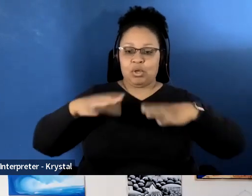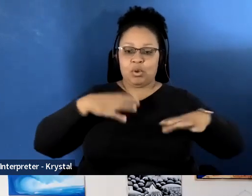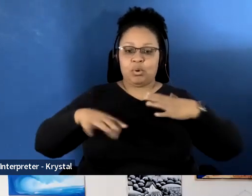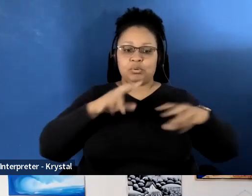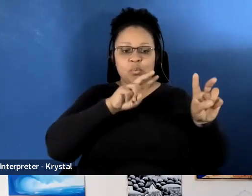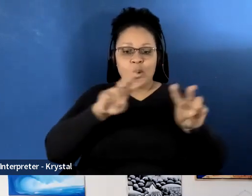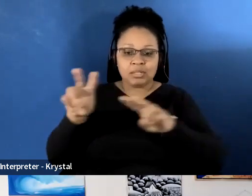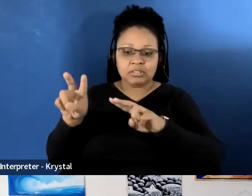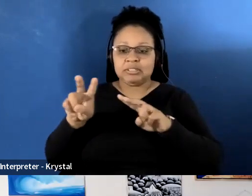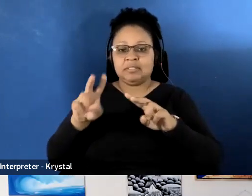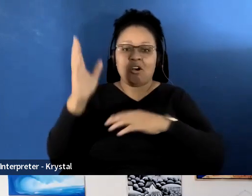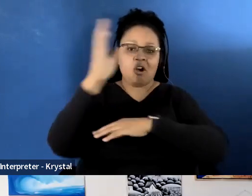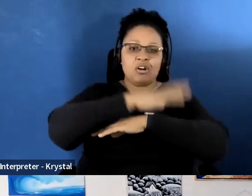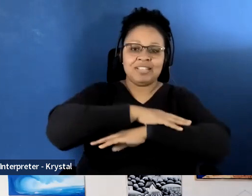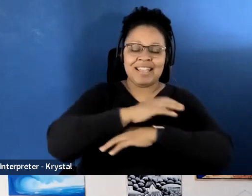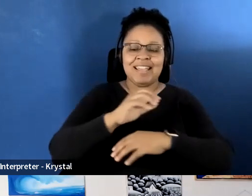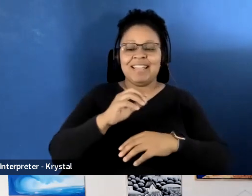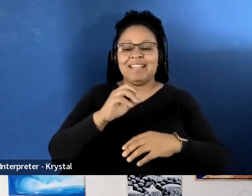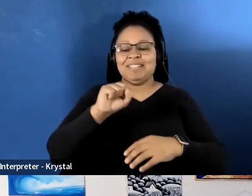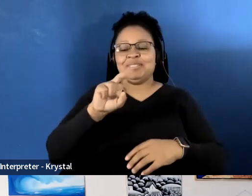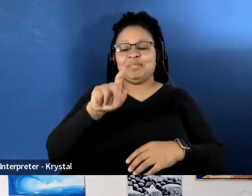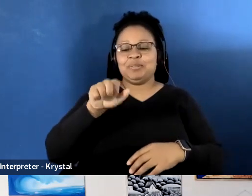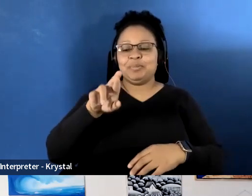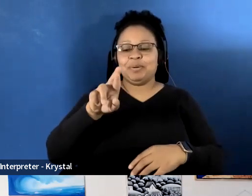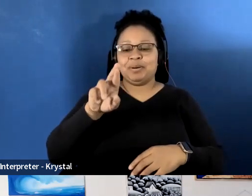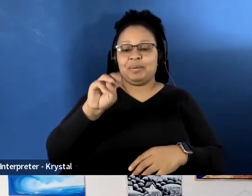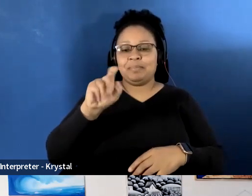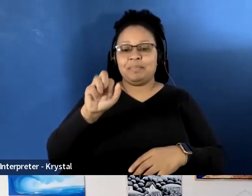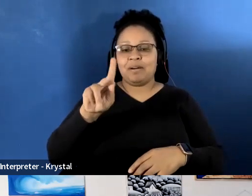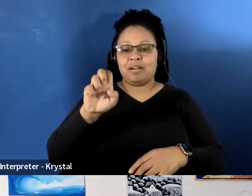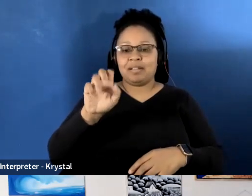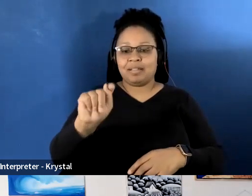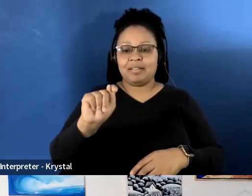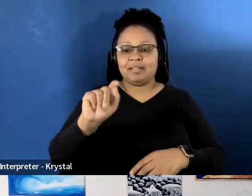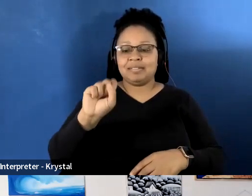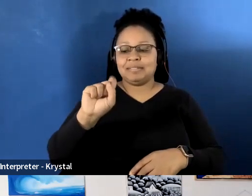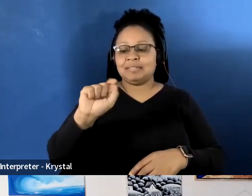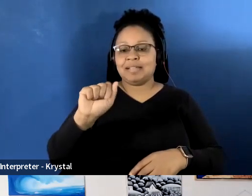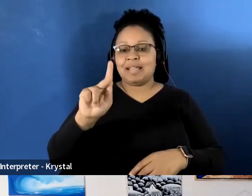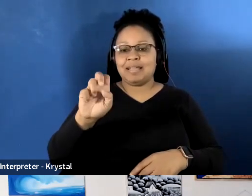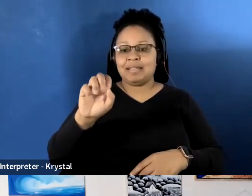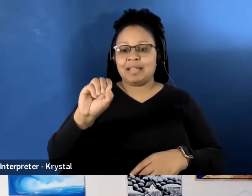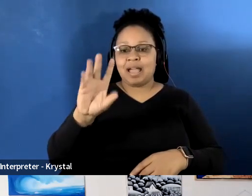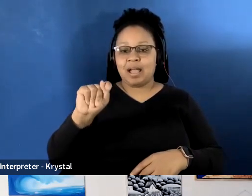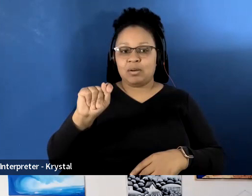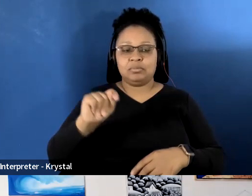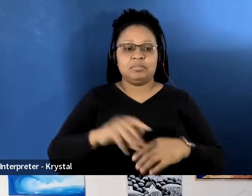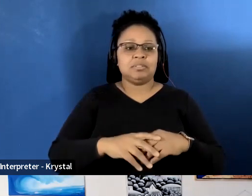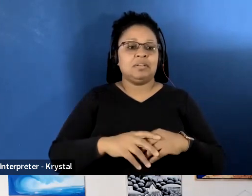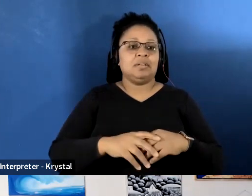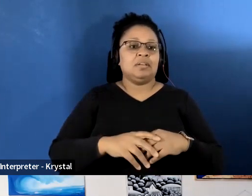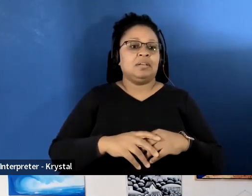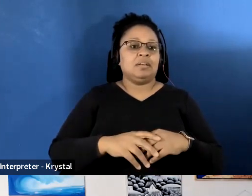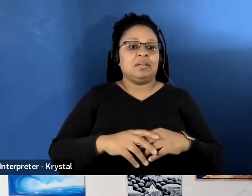supermarket stakeout and cleaning my house. I bought new cleaner because apparently I clean when I need time off.